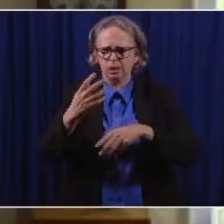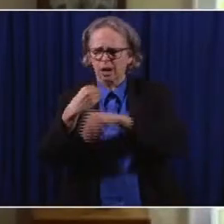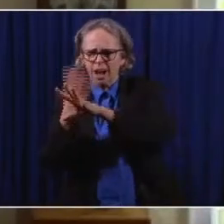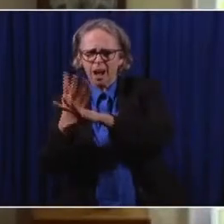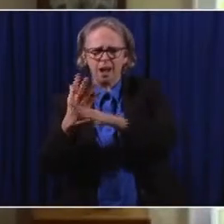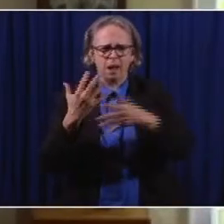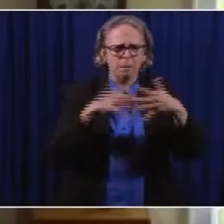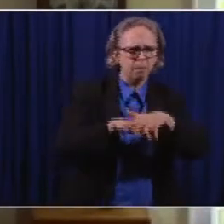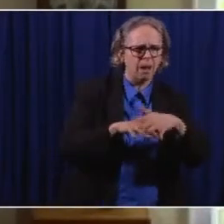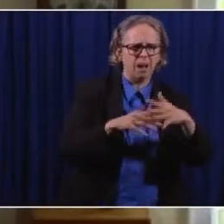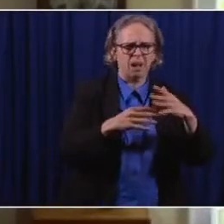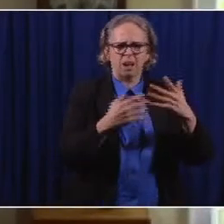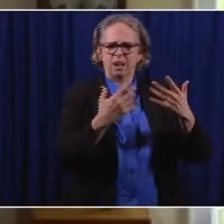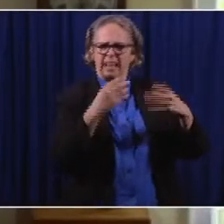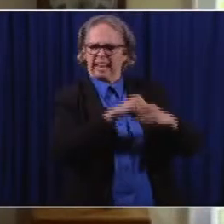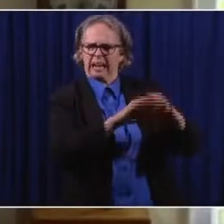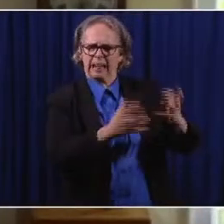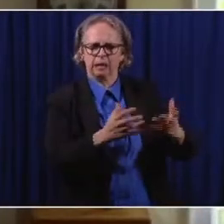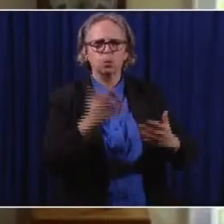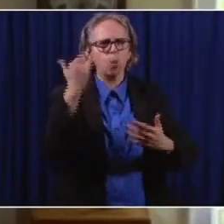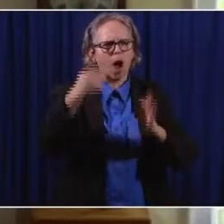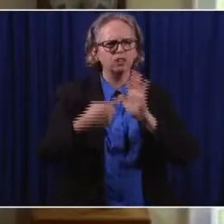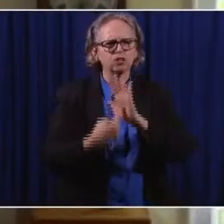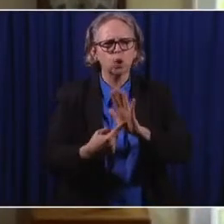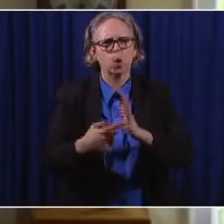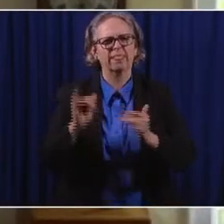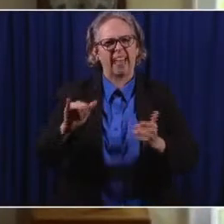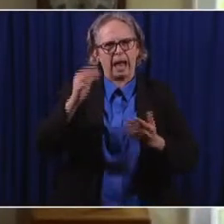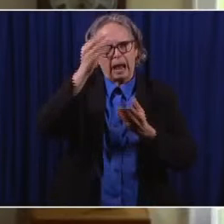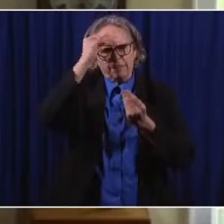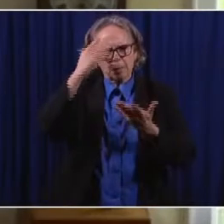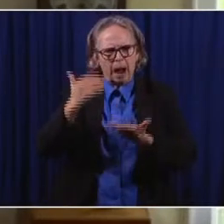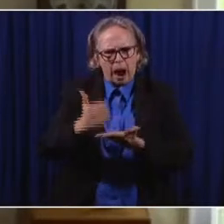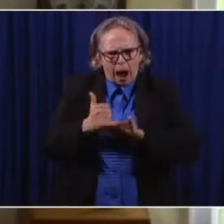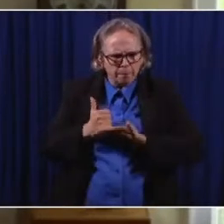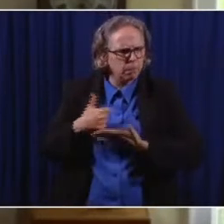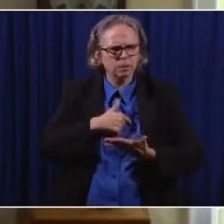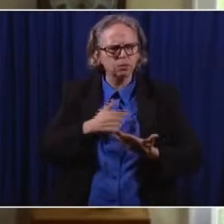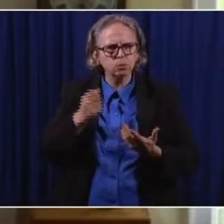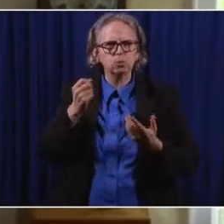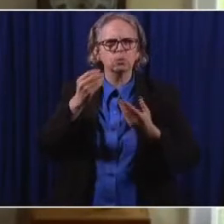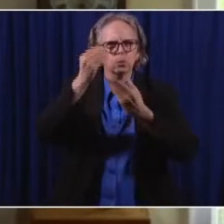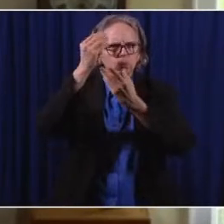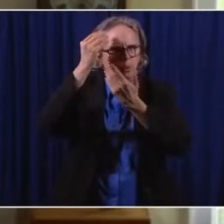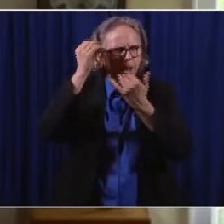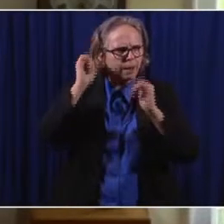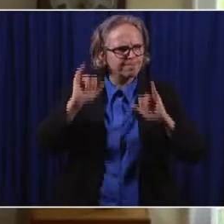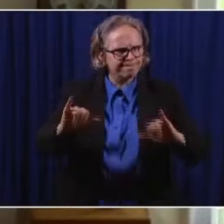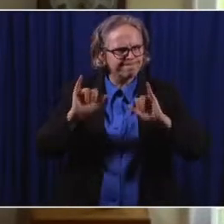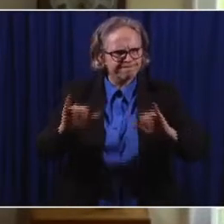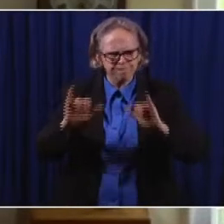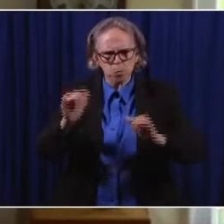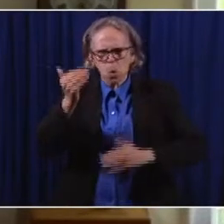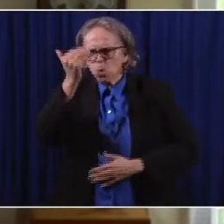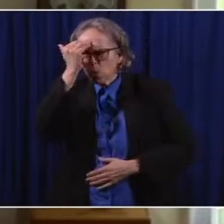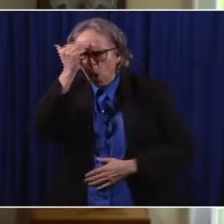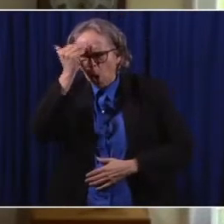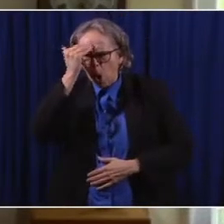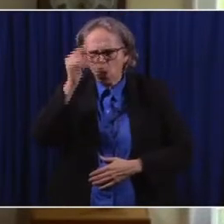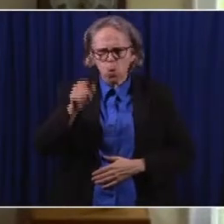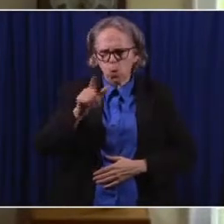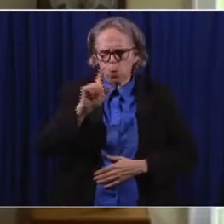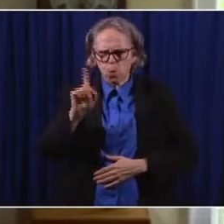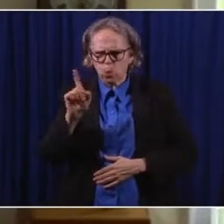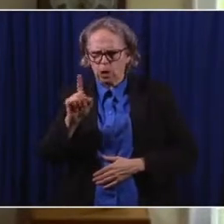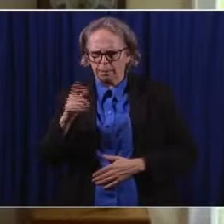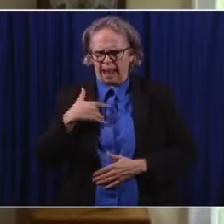just encourage people in those counties, try to do everything you can to keep the COVID out of the school, keep your kids playing sports, keep